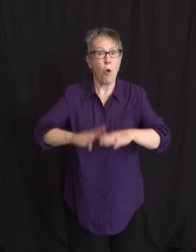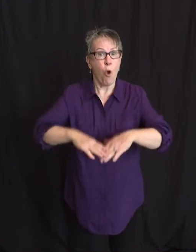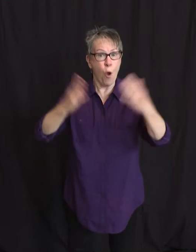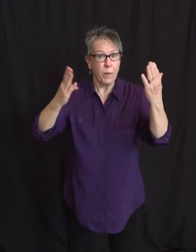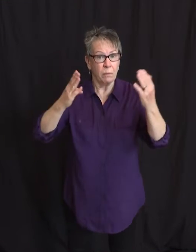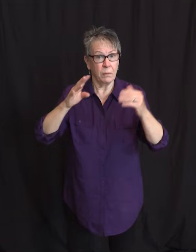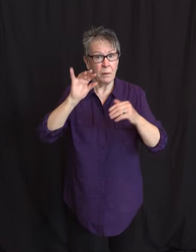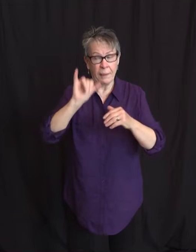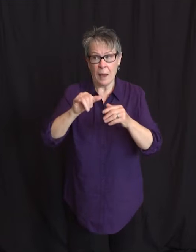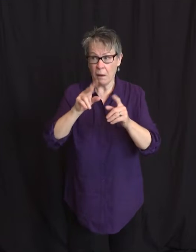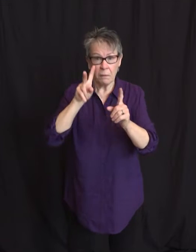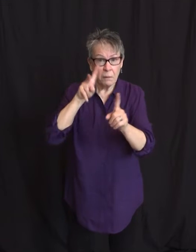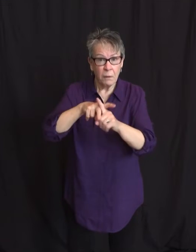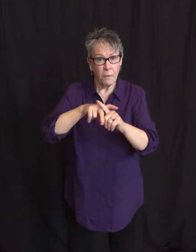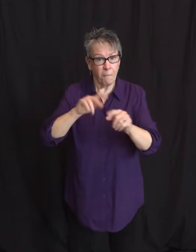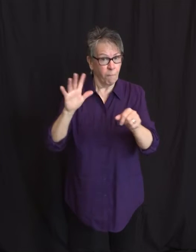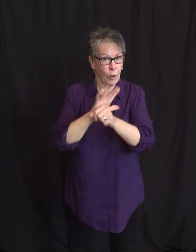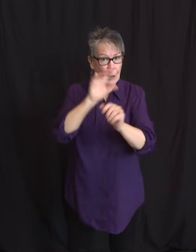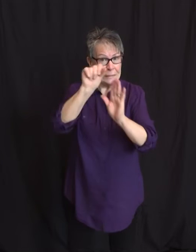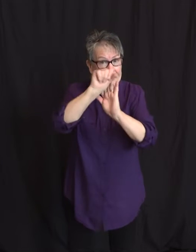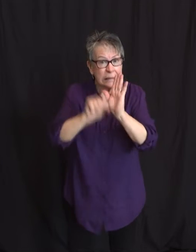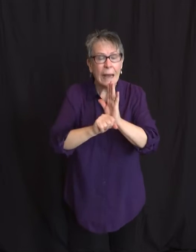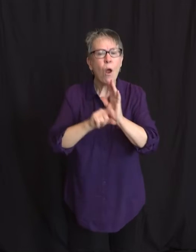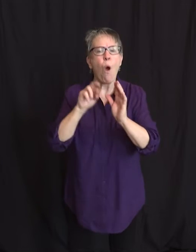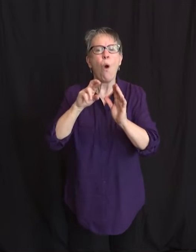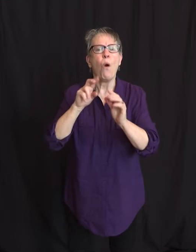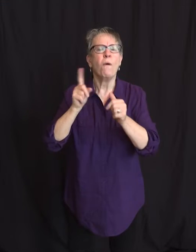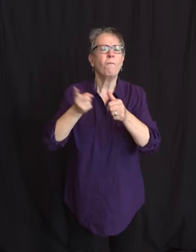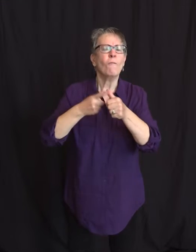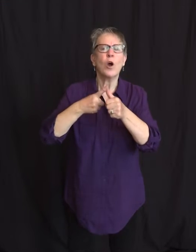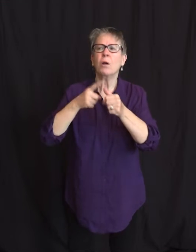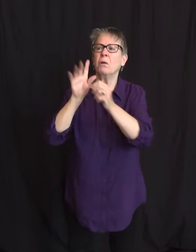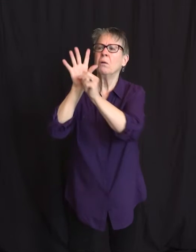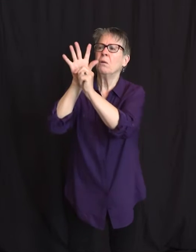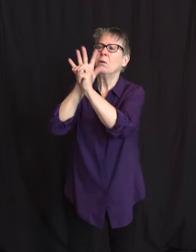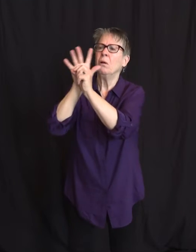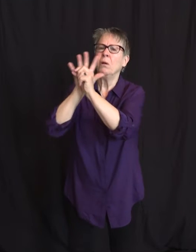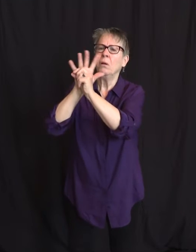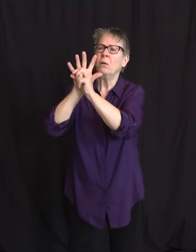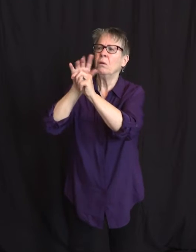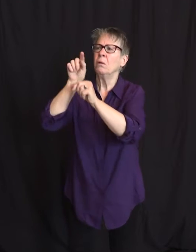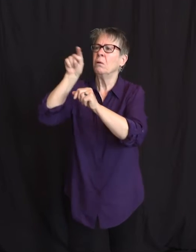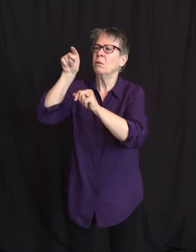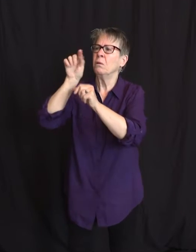since, as several people mentioned, there are different situations in North, Central, and South for